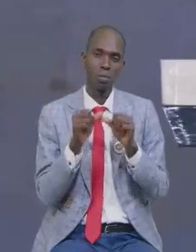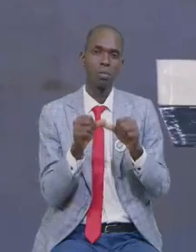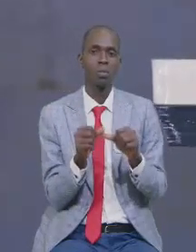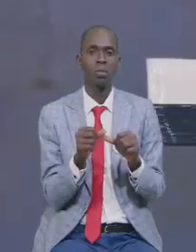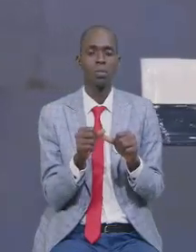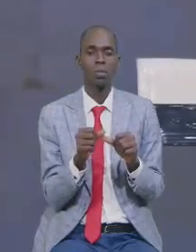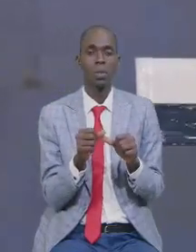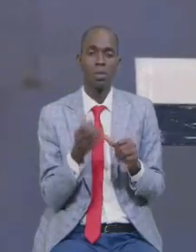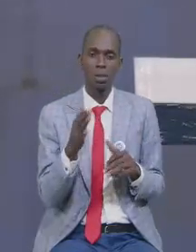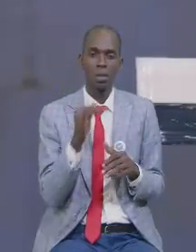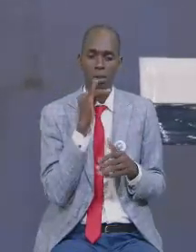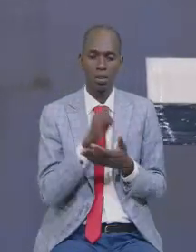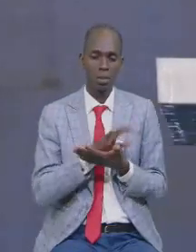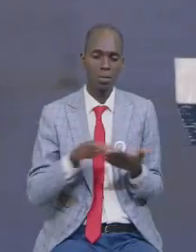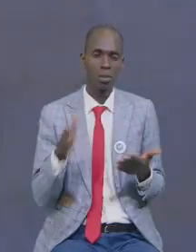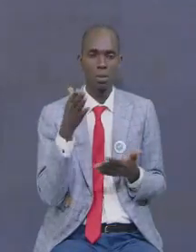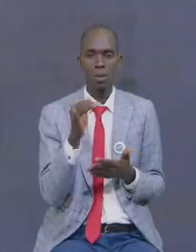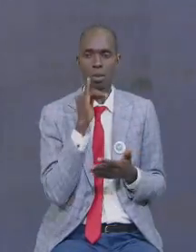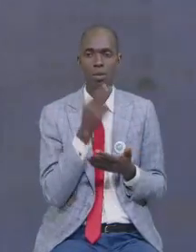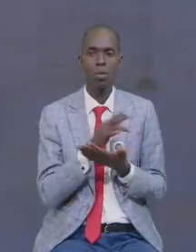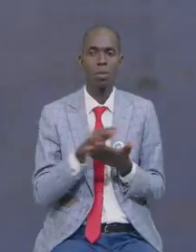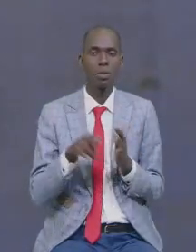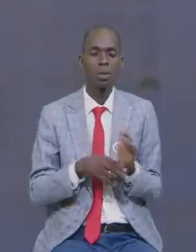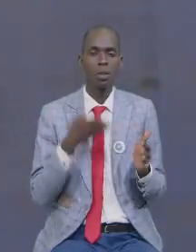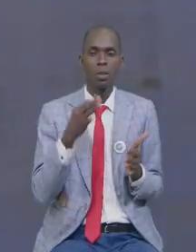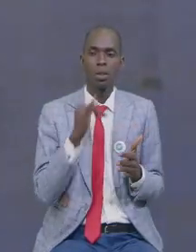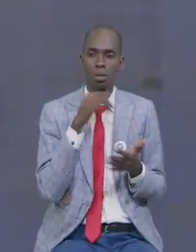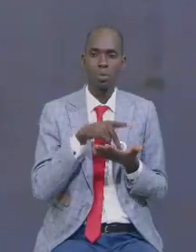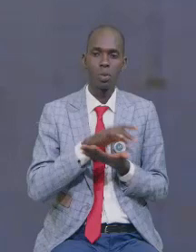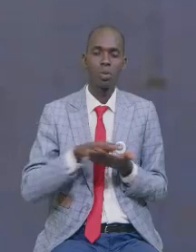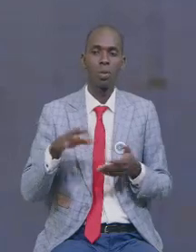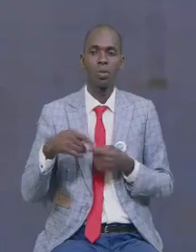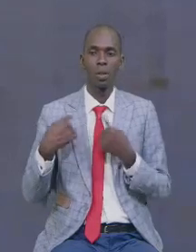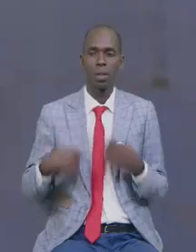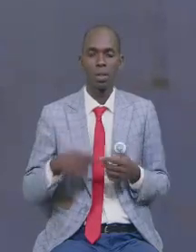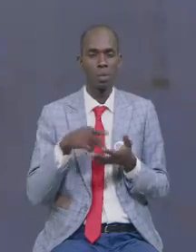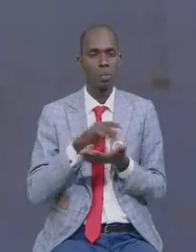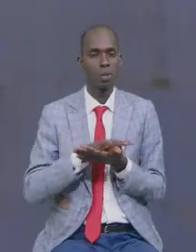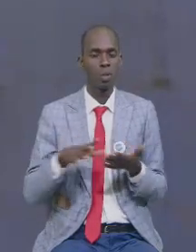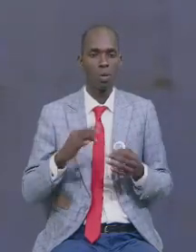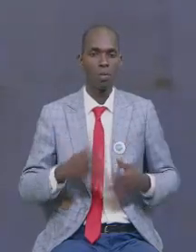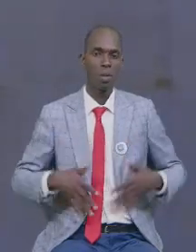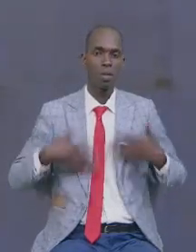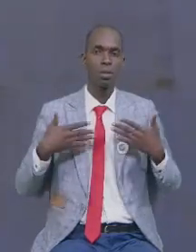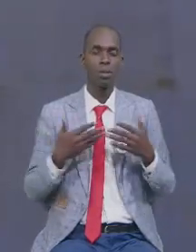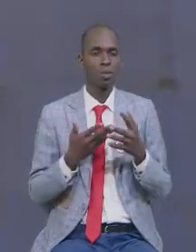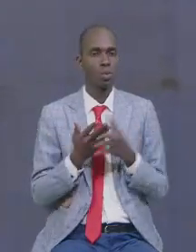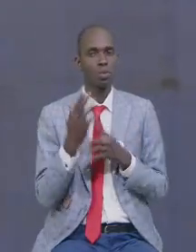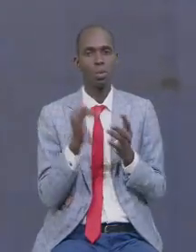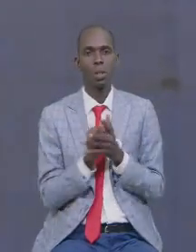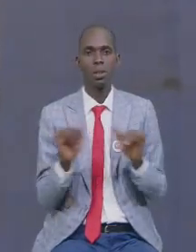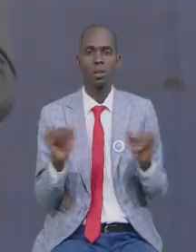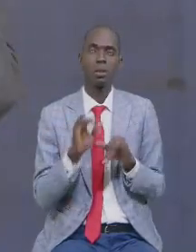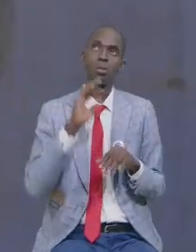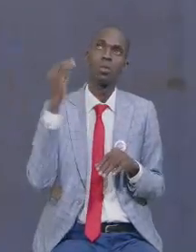sanctification, there's holiness, there's purity of heart, purity of life. Through that same grace, move